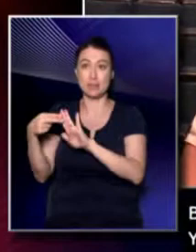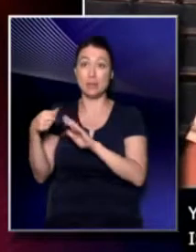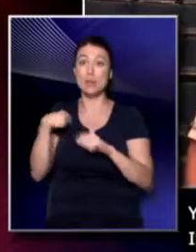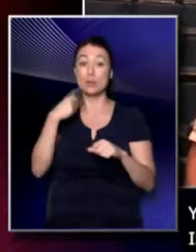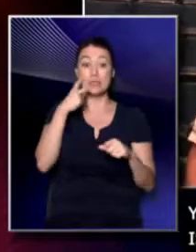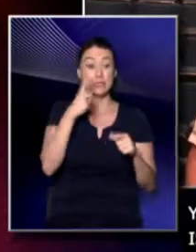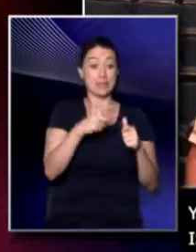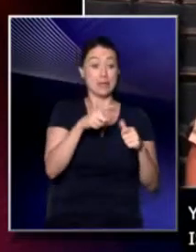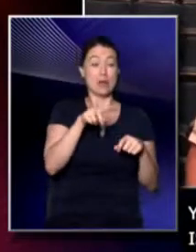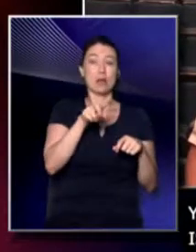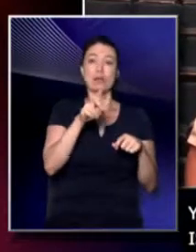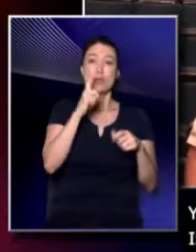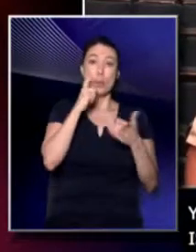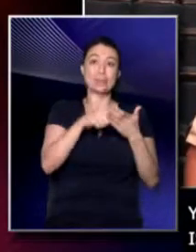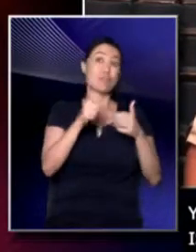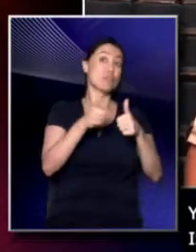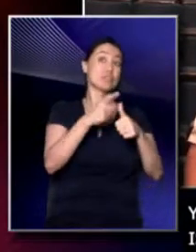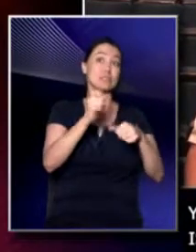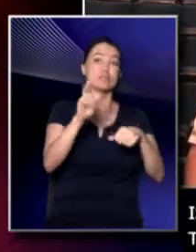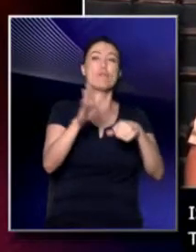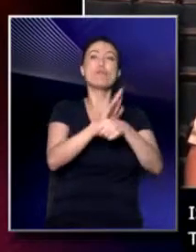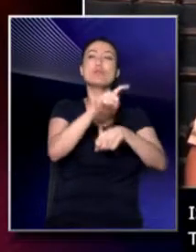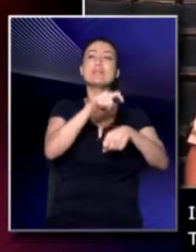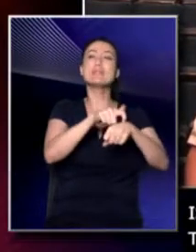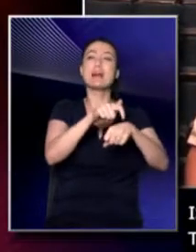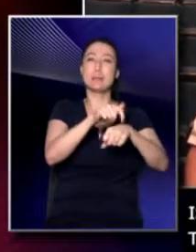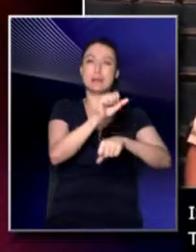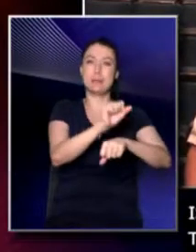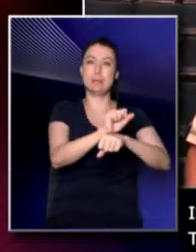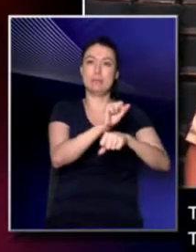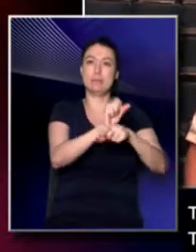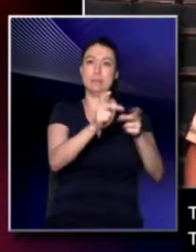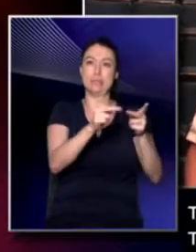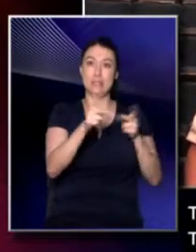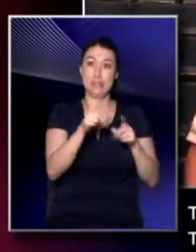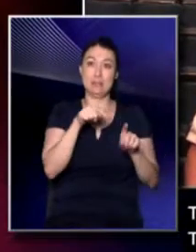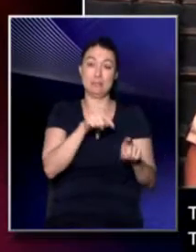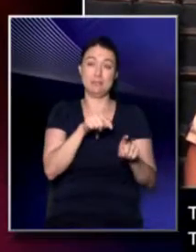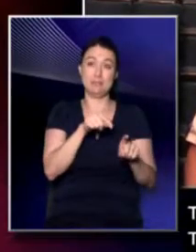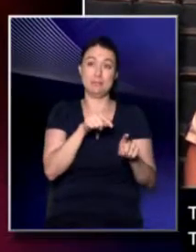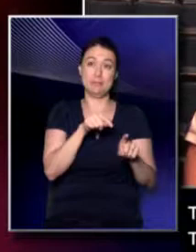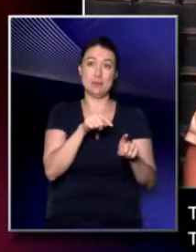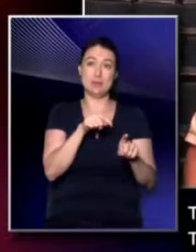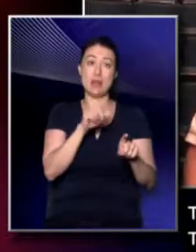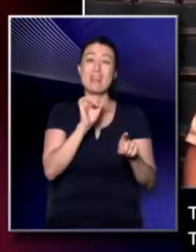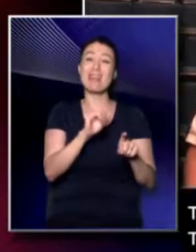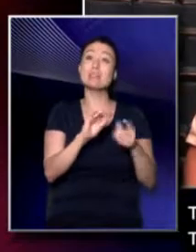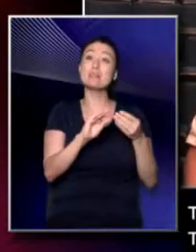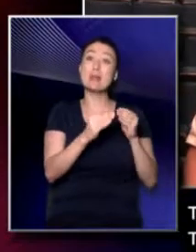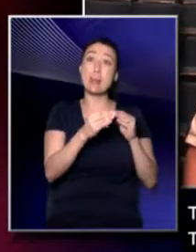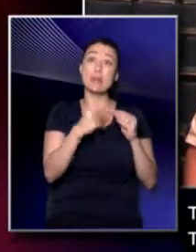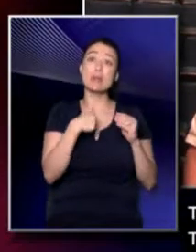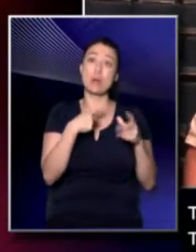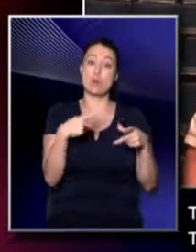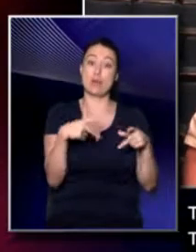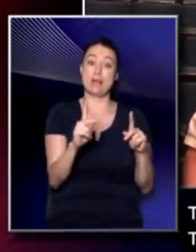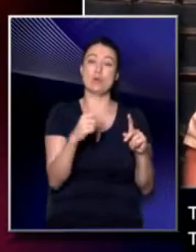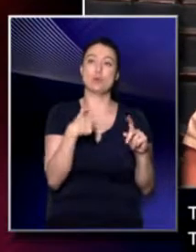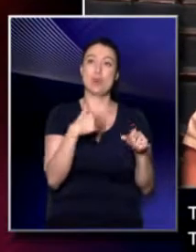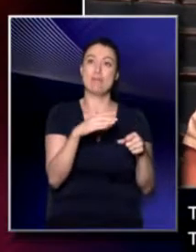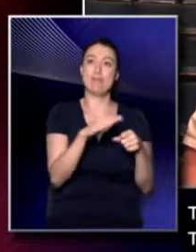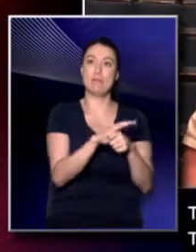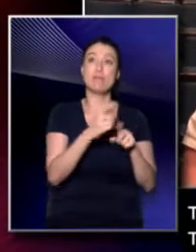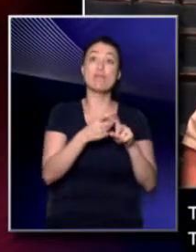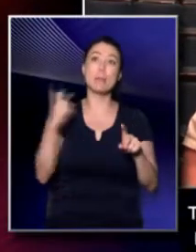positions. That's the number of positions that we're allowed to have filled from